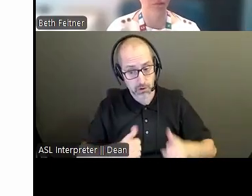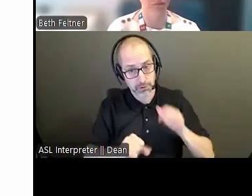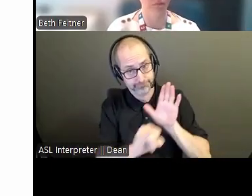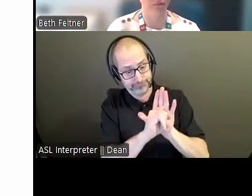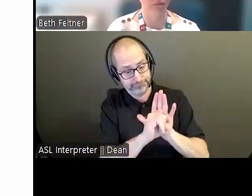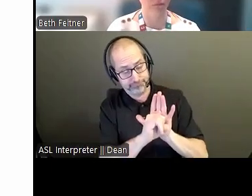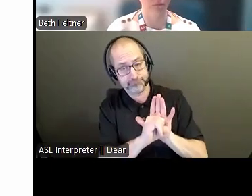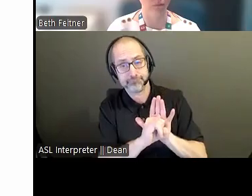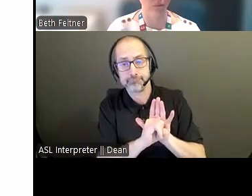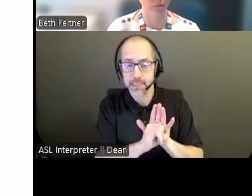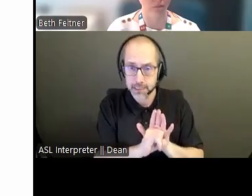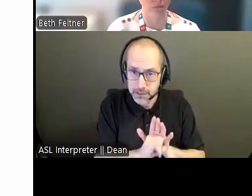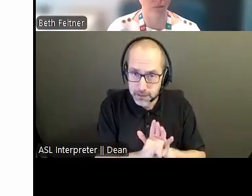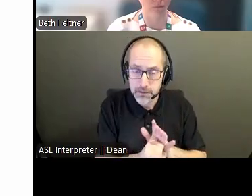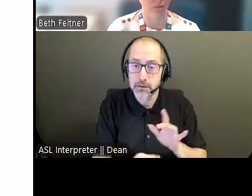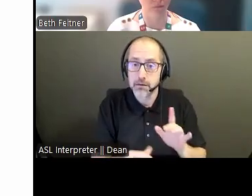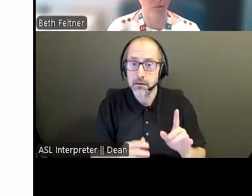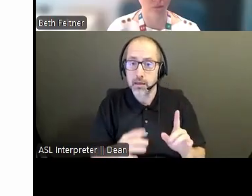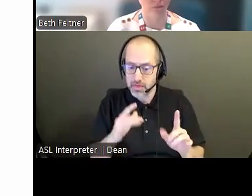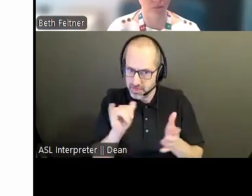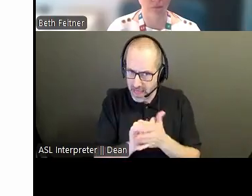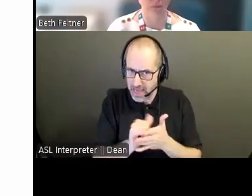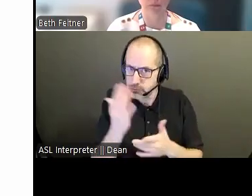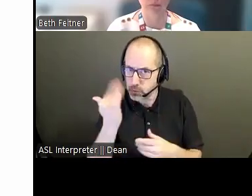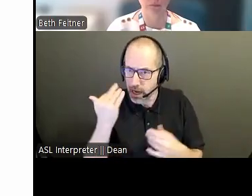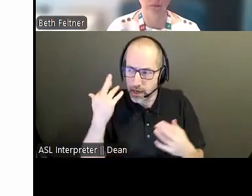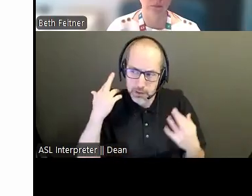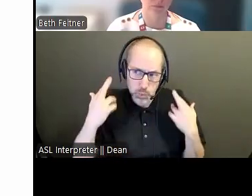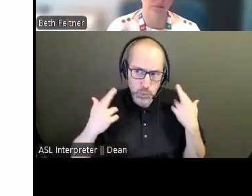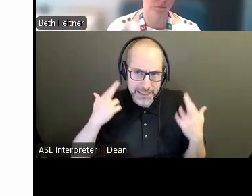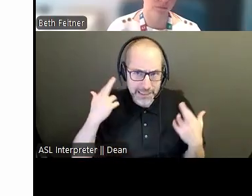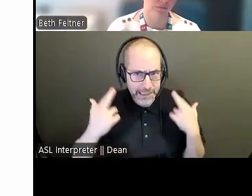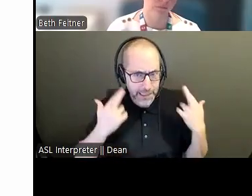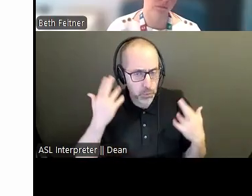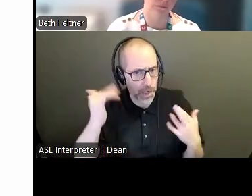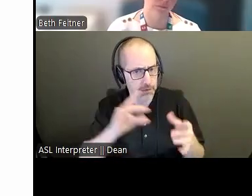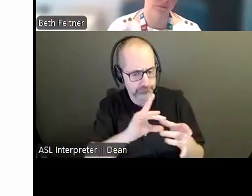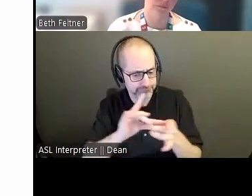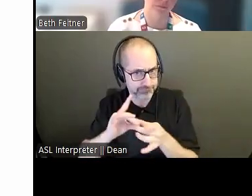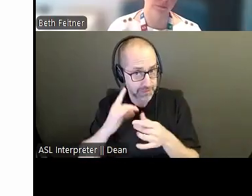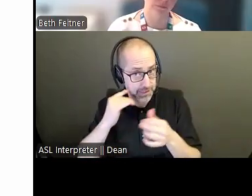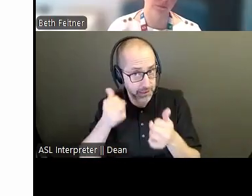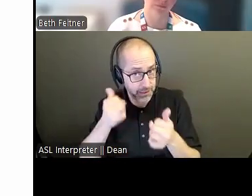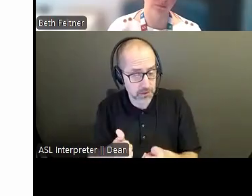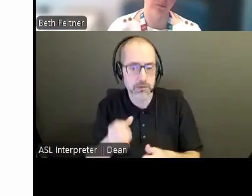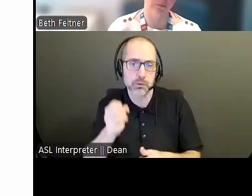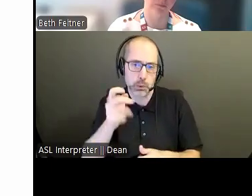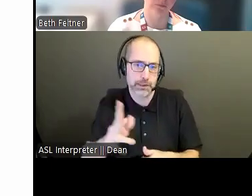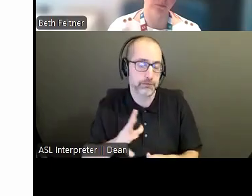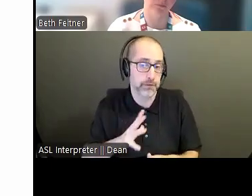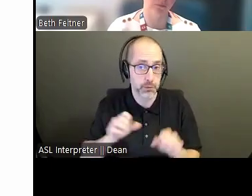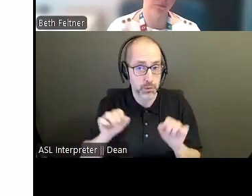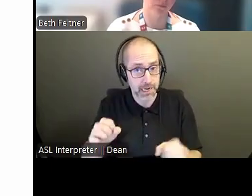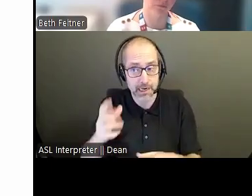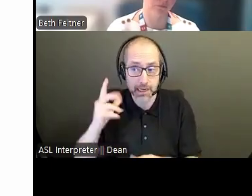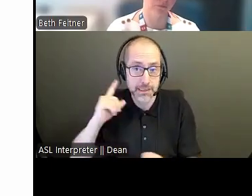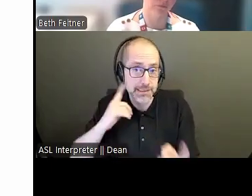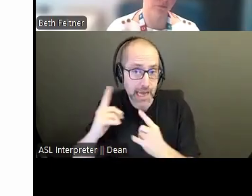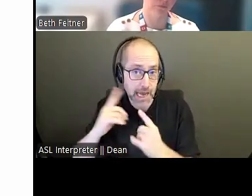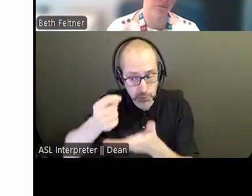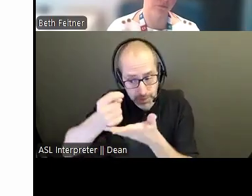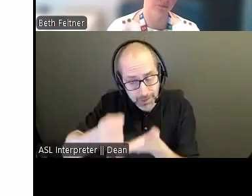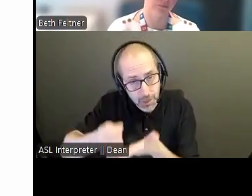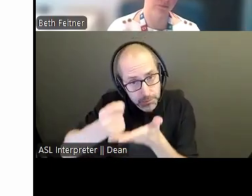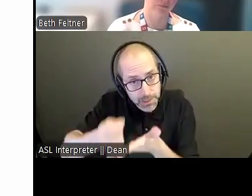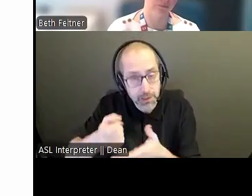and that's sort of causing some of this ringing that we have, then sound therapy or hearing aids can